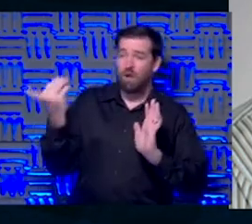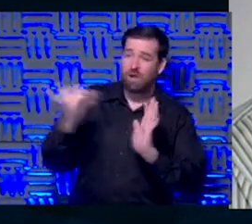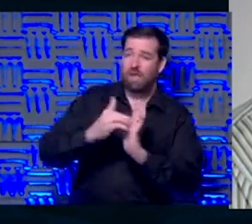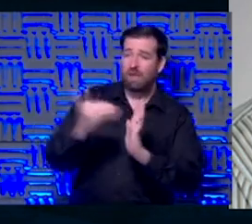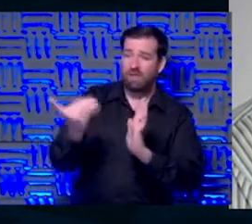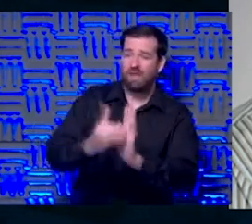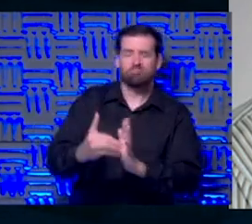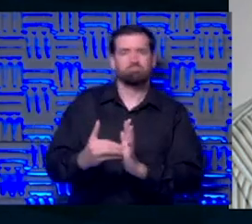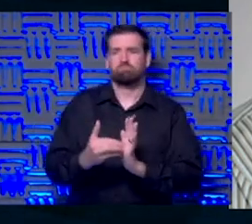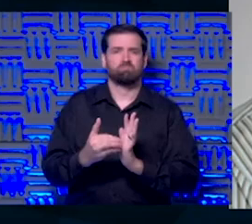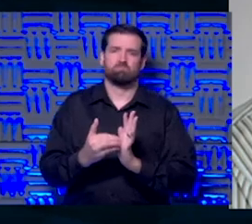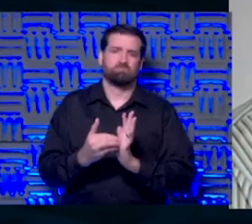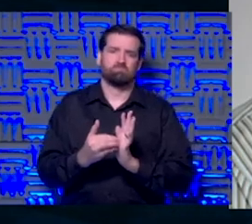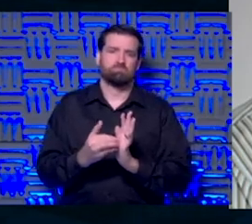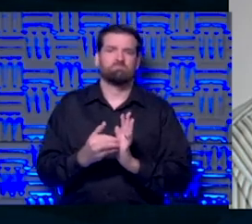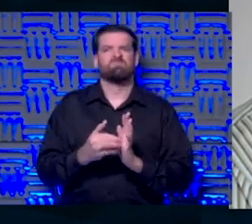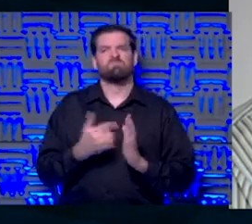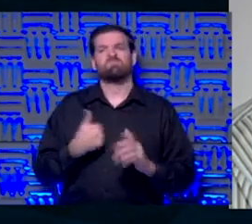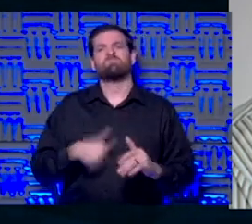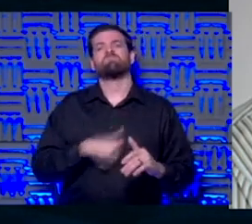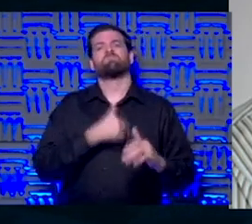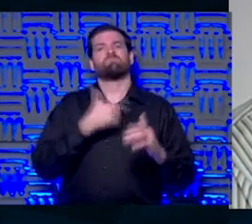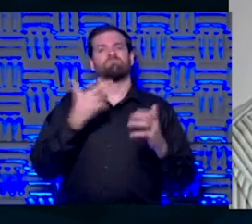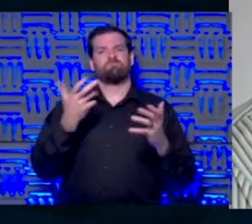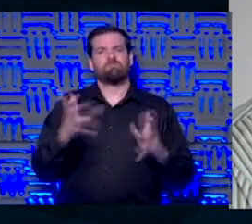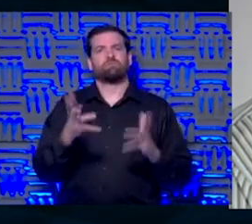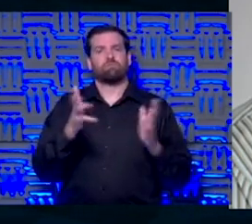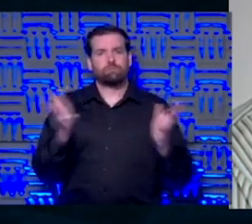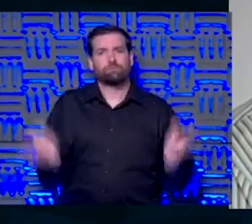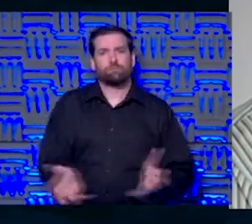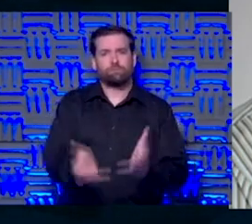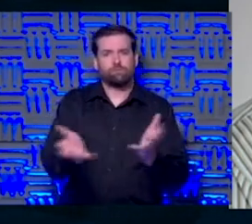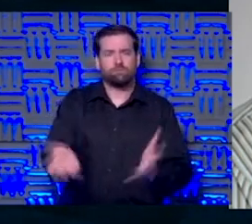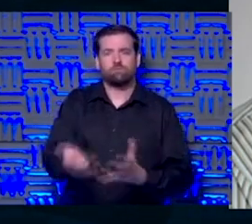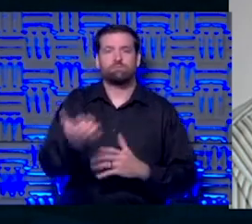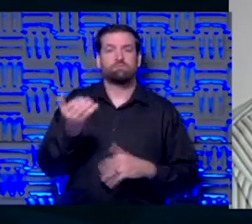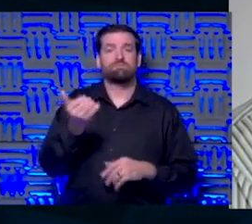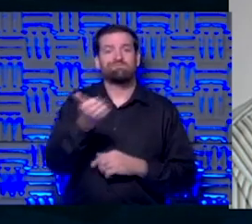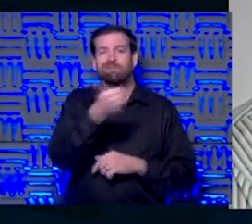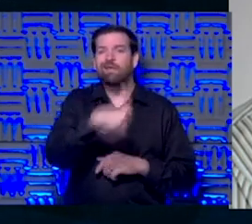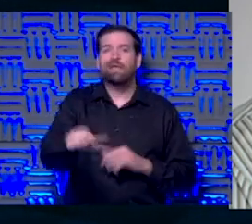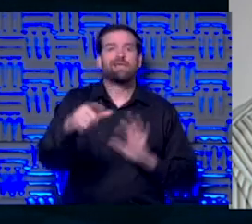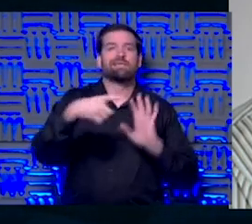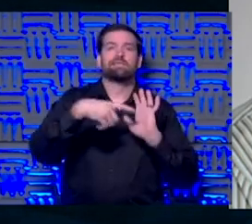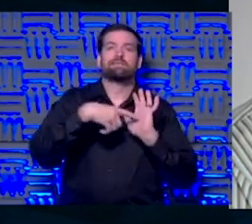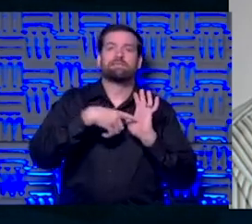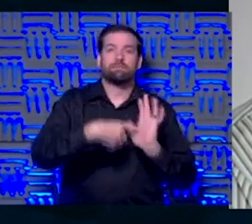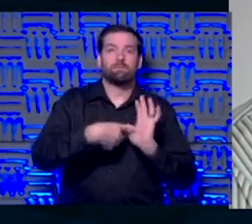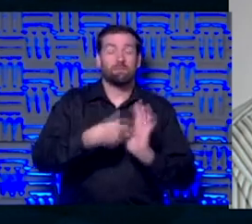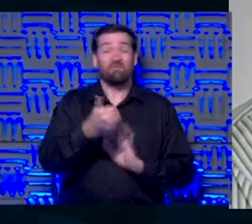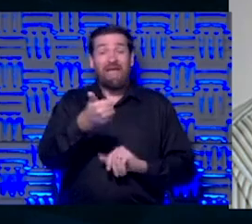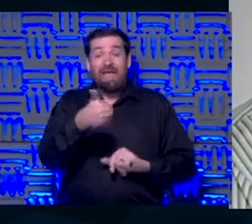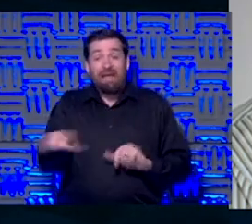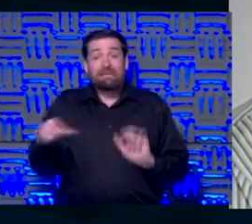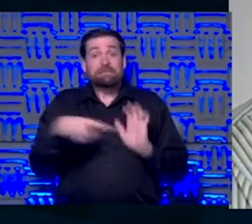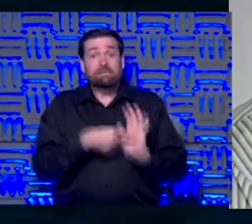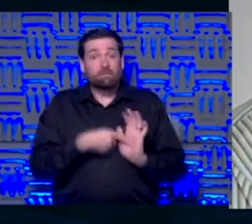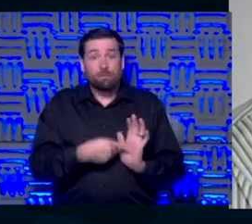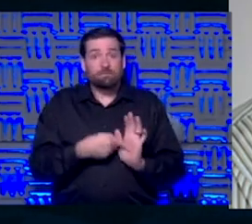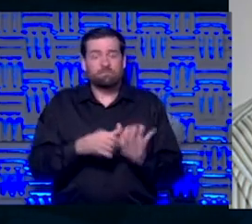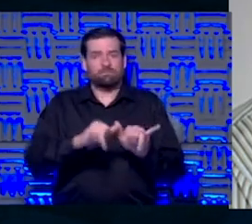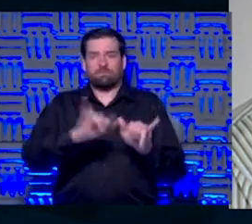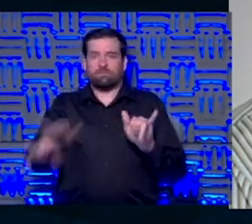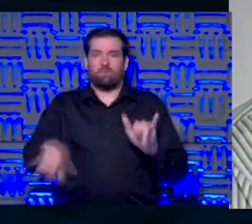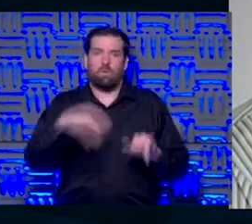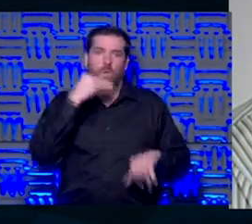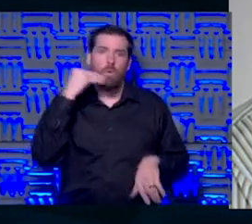You know, we think we've all been pushing the idea that if you have any kind of symptoms of any illness, you should really stay home. I